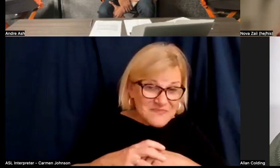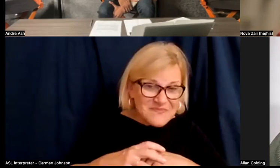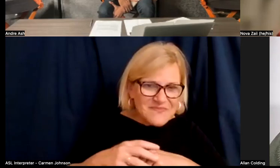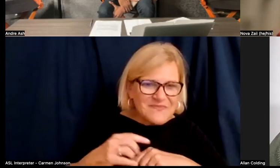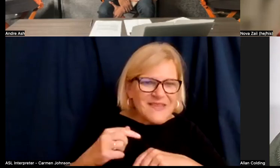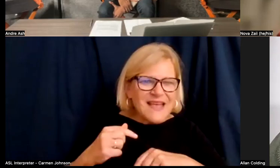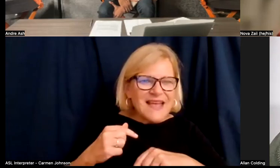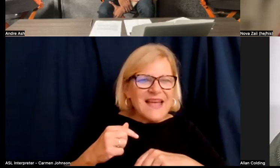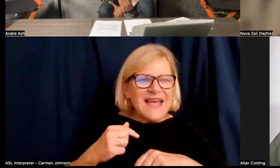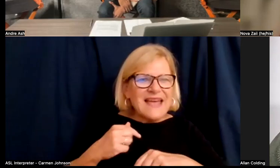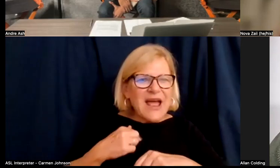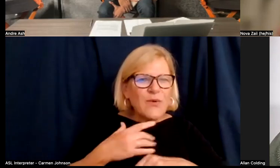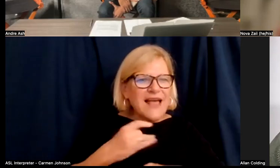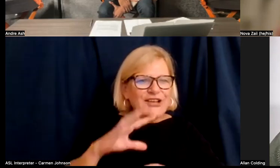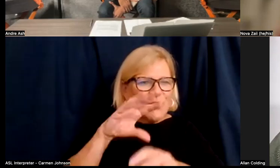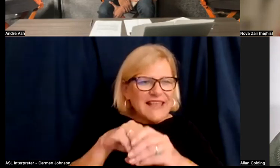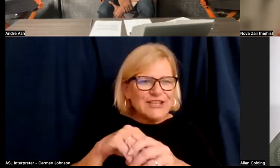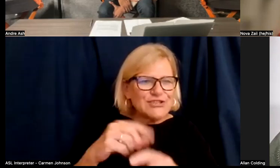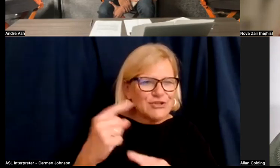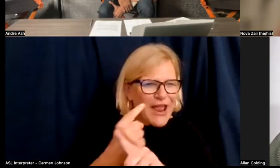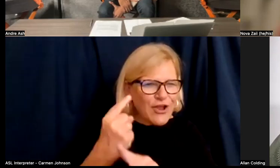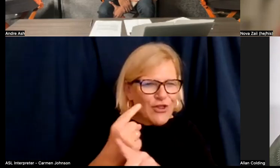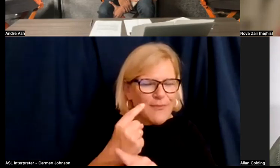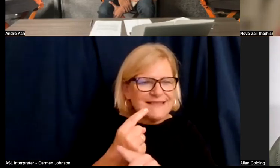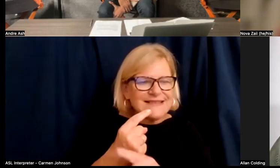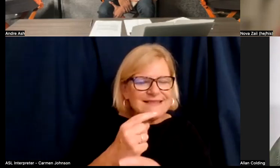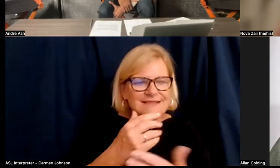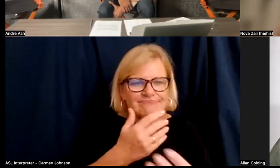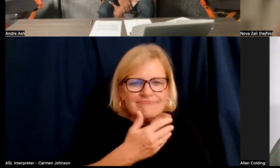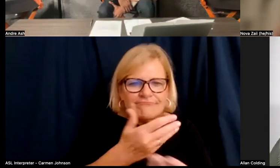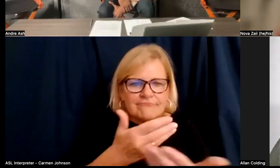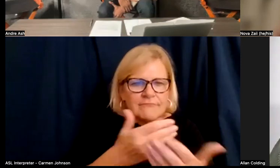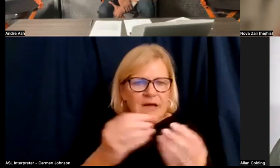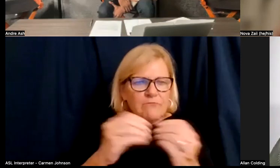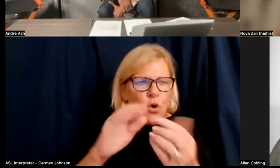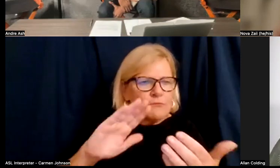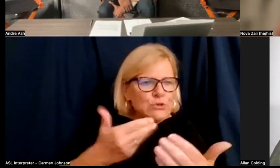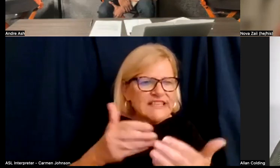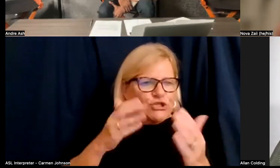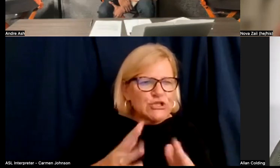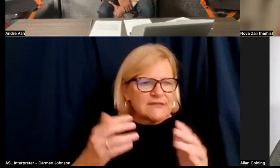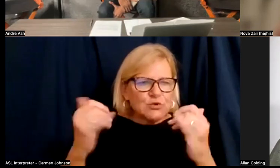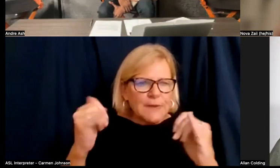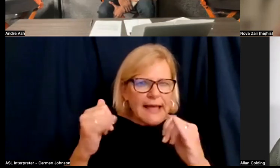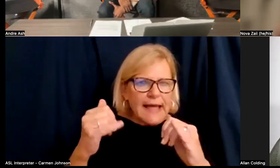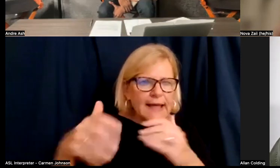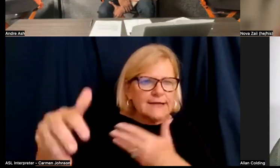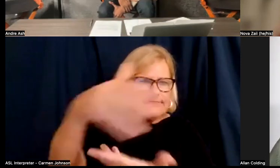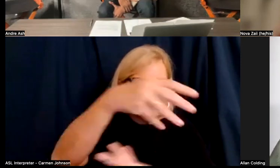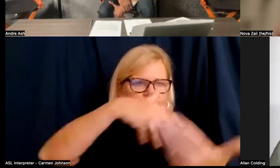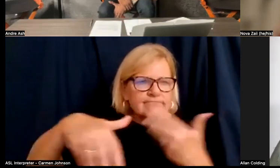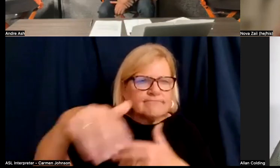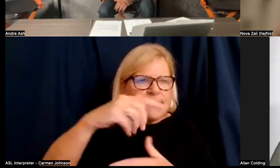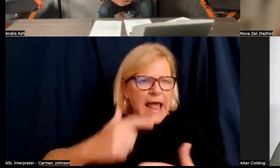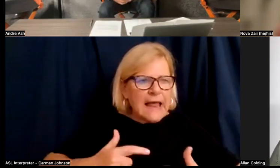like to engage on a regular basis more musicians to play